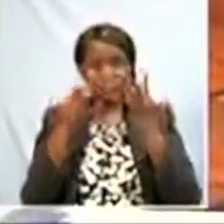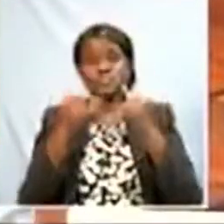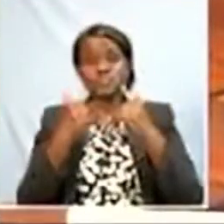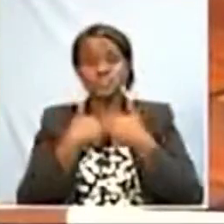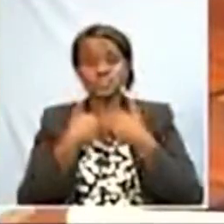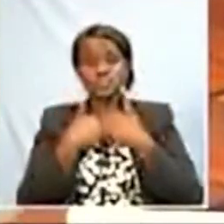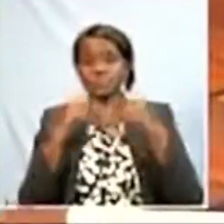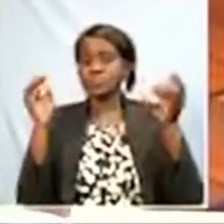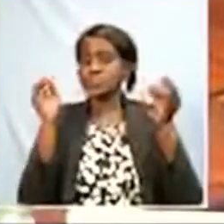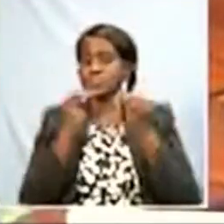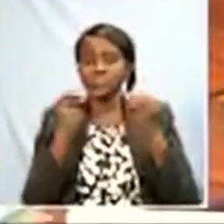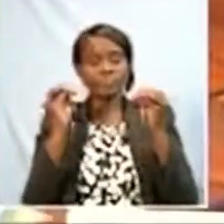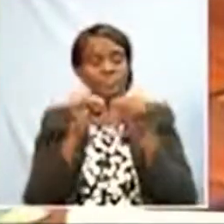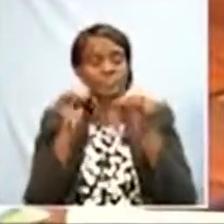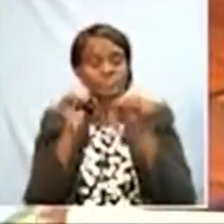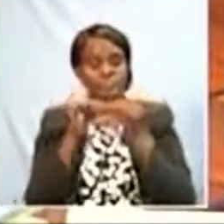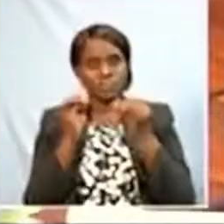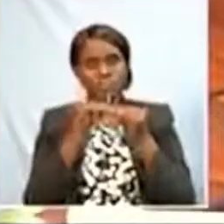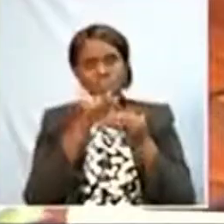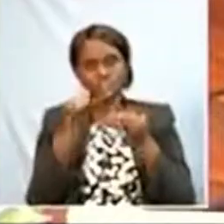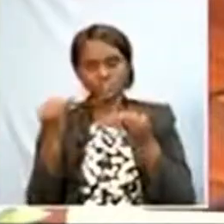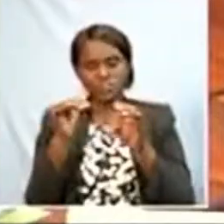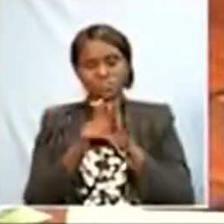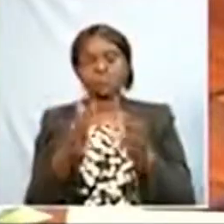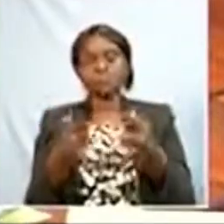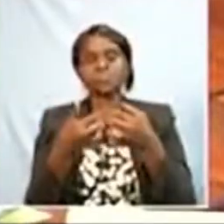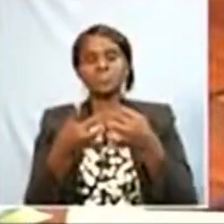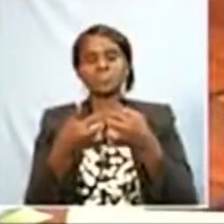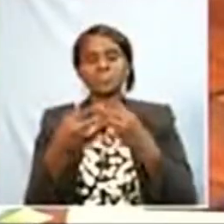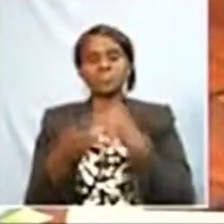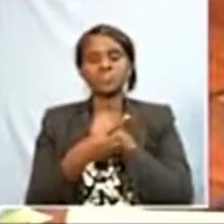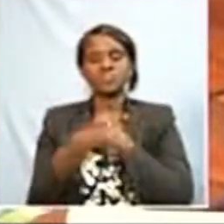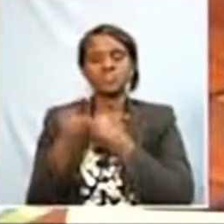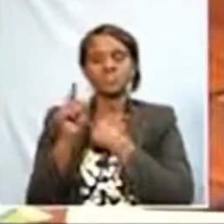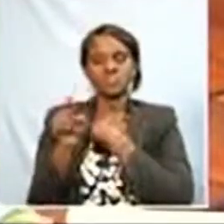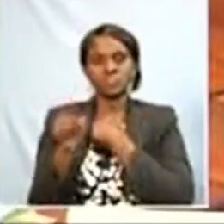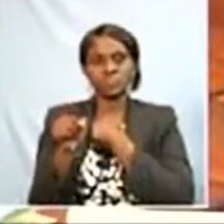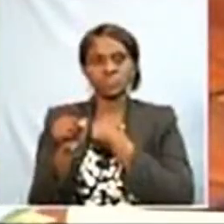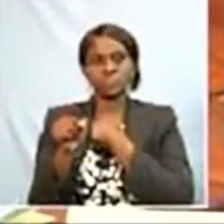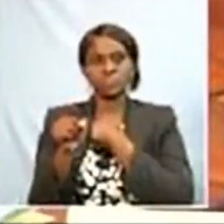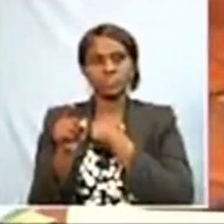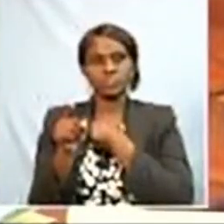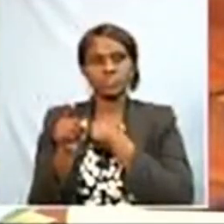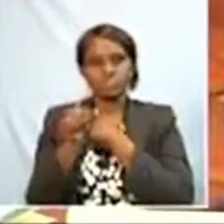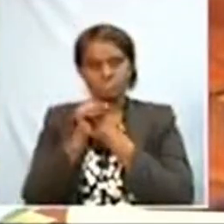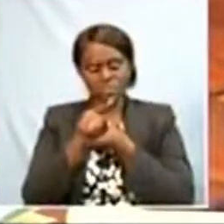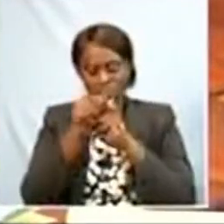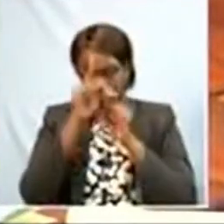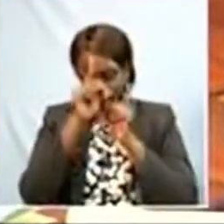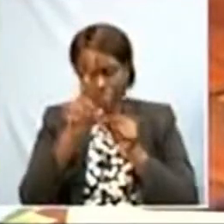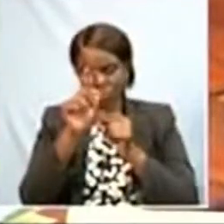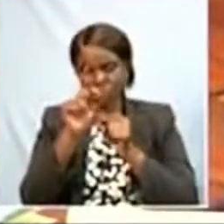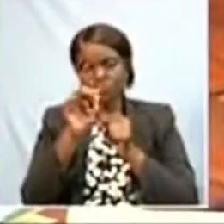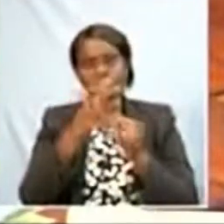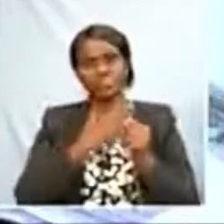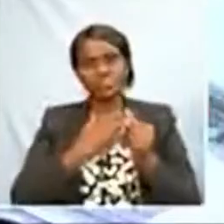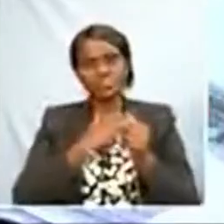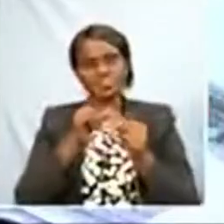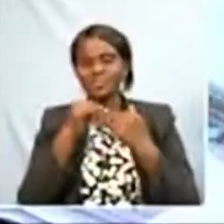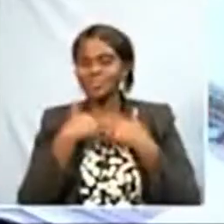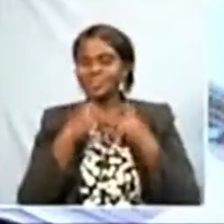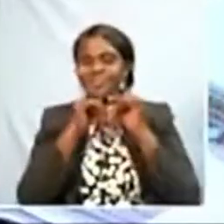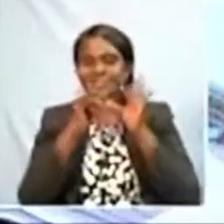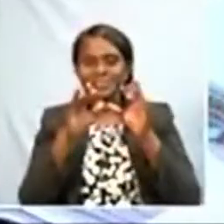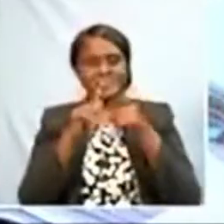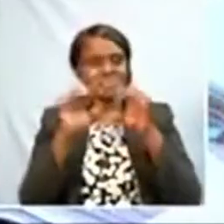had a lot of issues in engineering department that caused... These decisions, Town clerk, please. This has nothing to